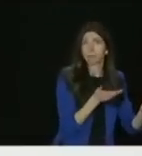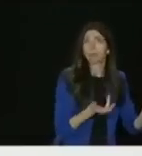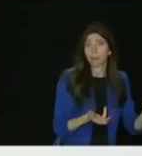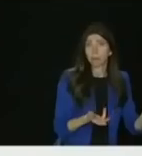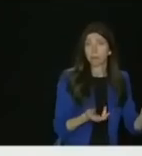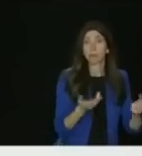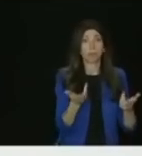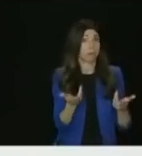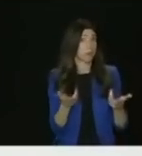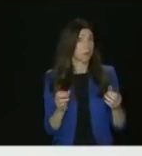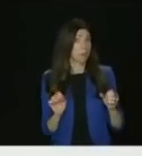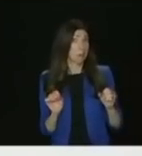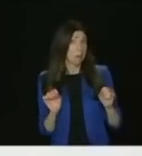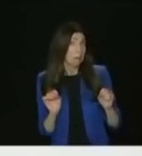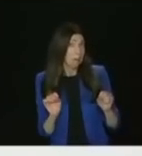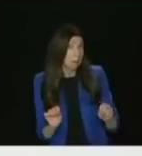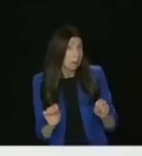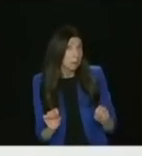hope,